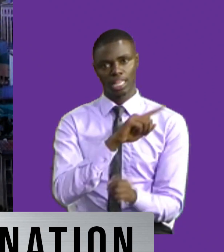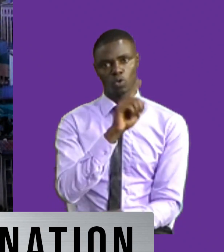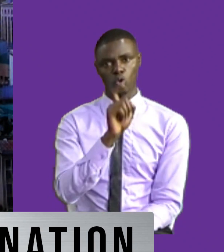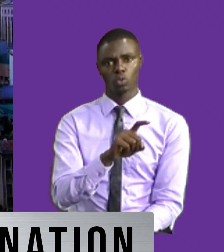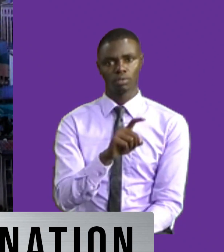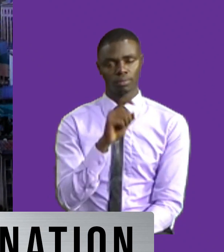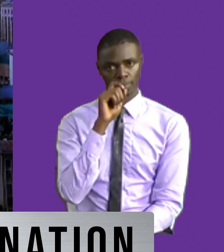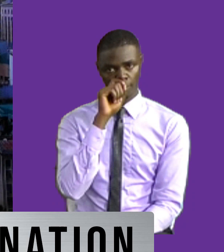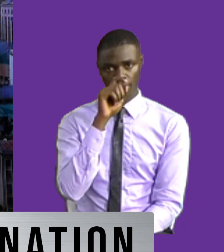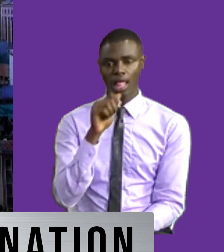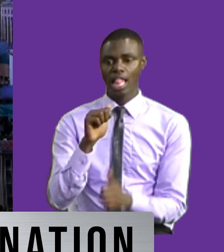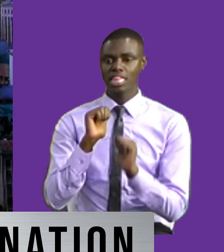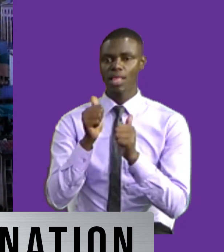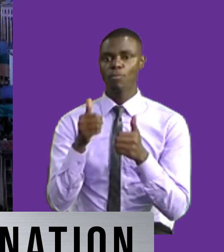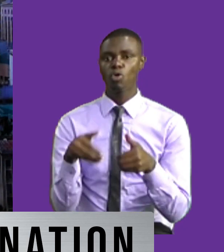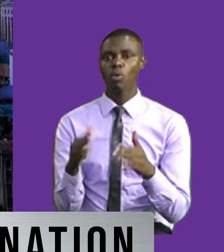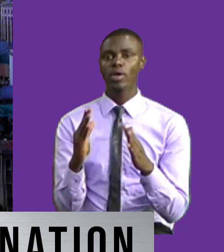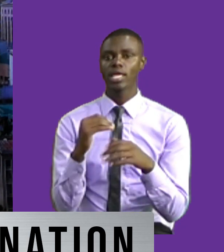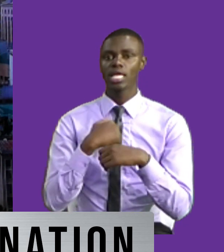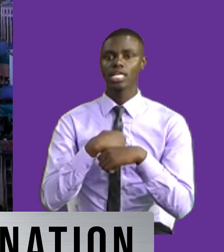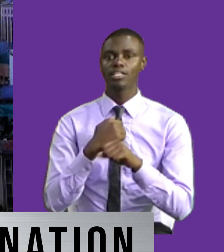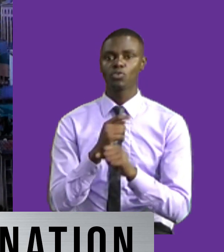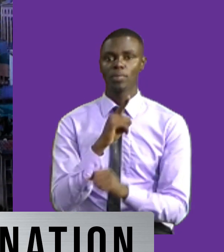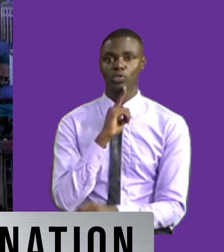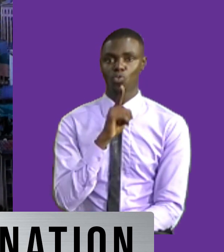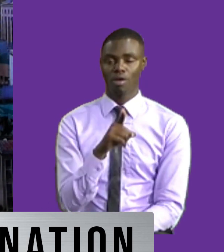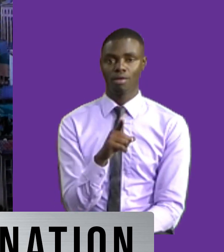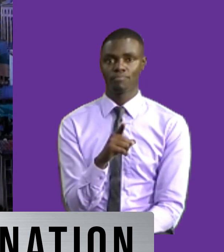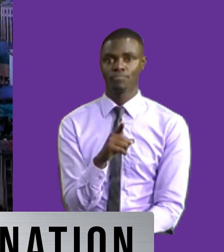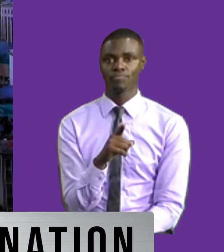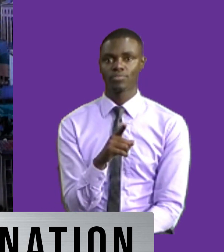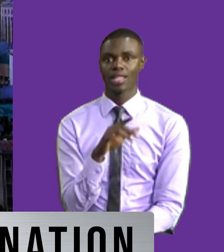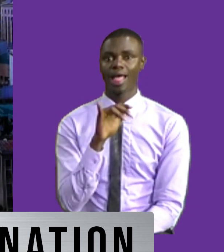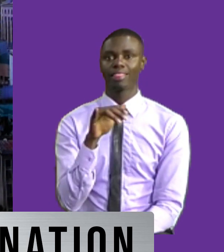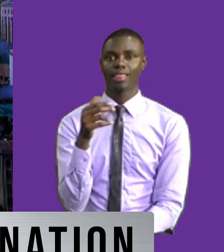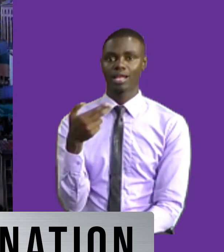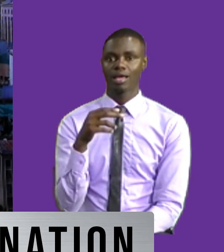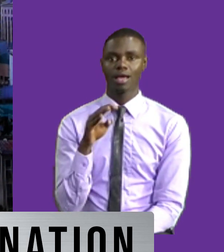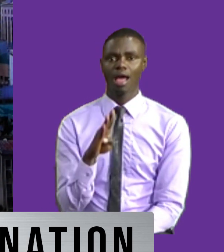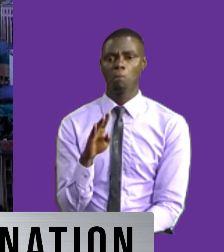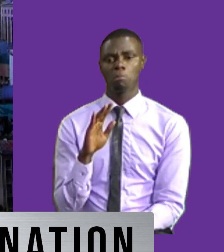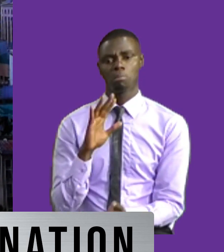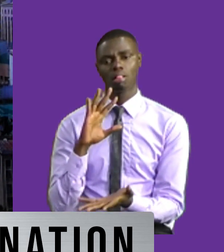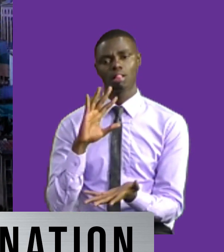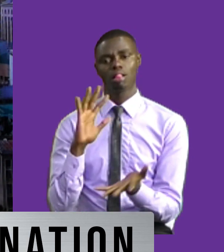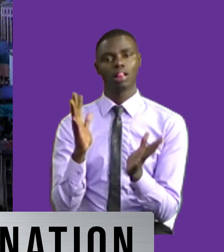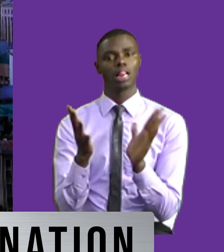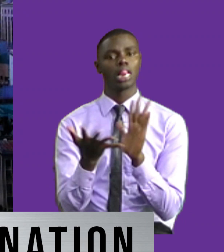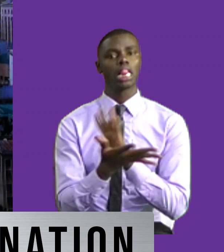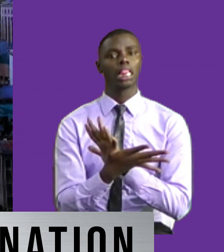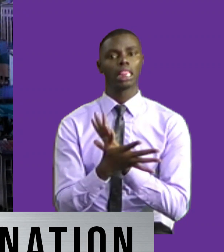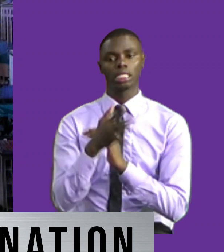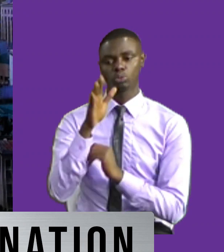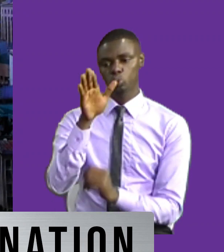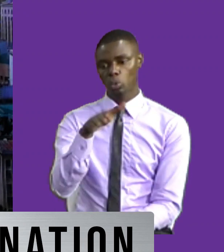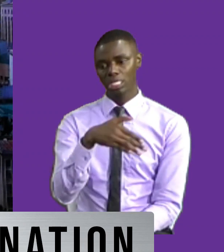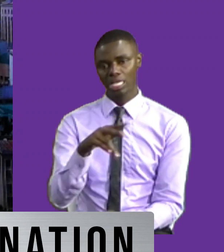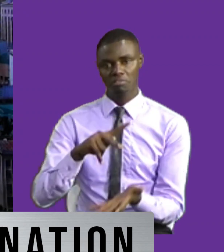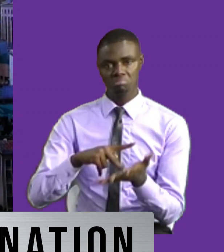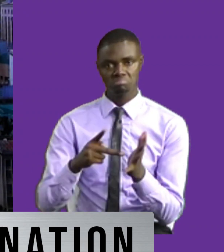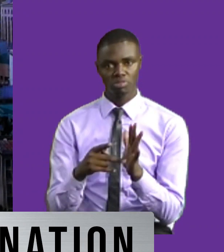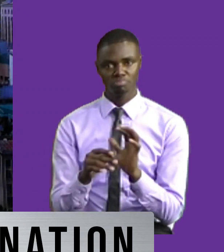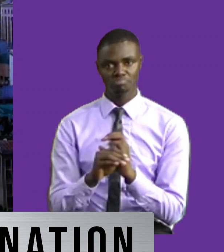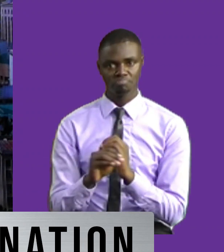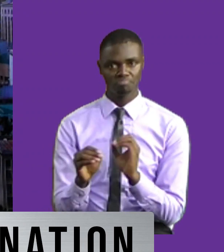What is the proper way to ensure that that hub does not turn into an elephant project?